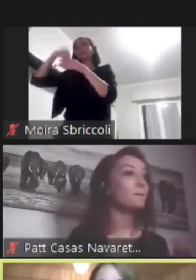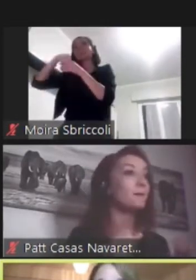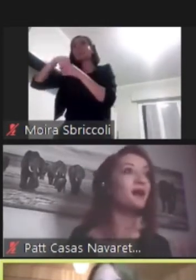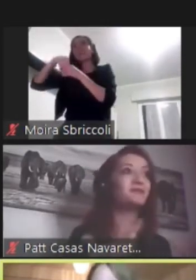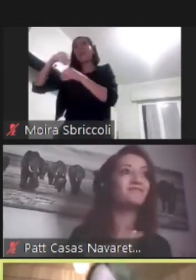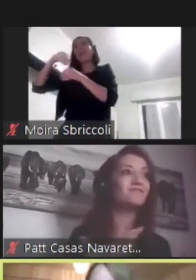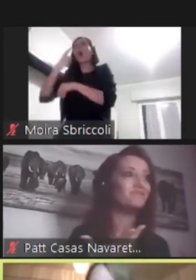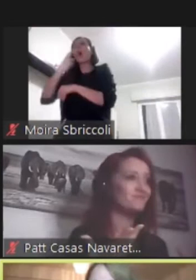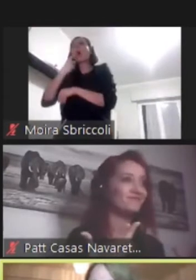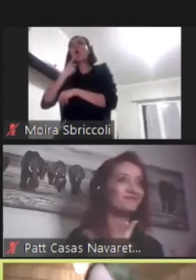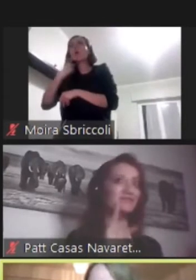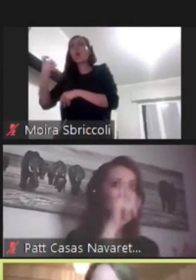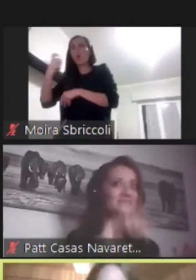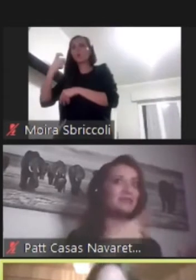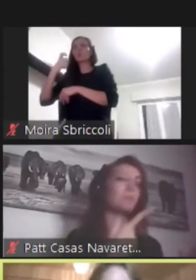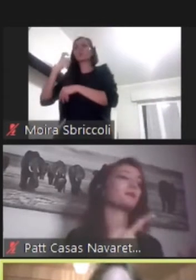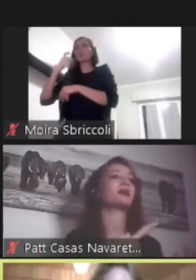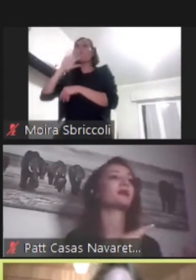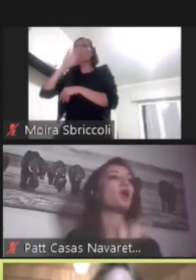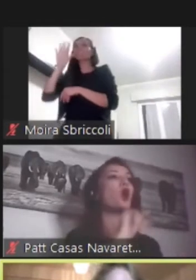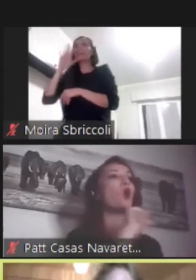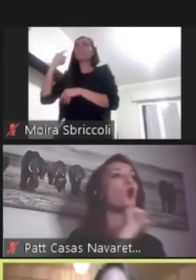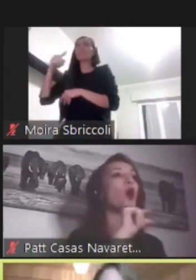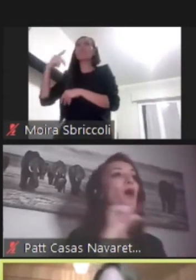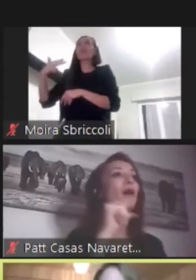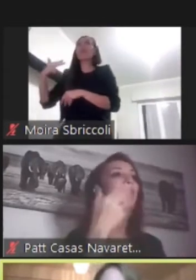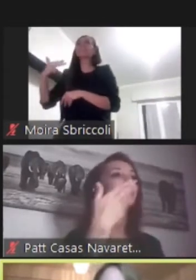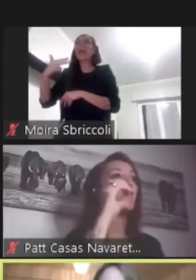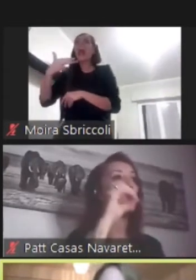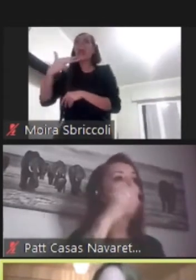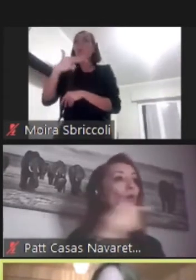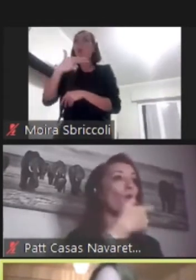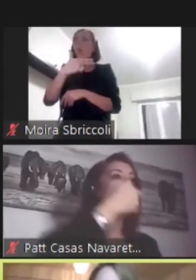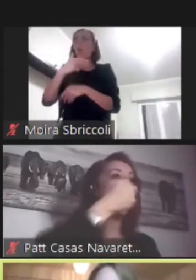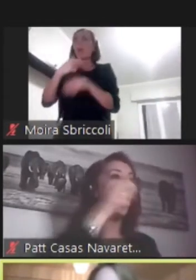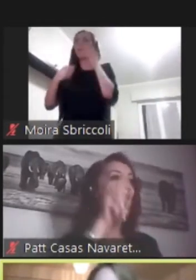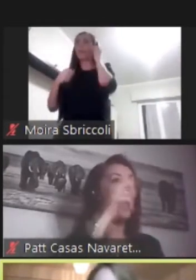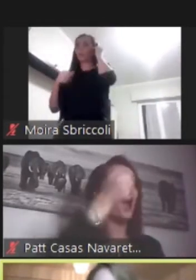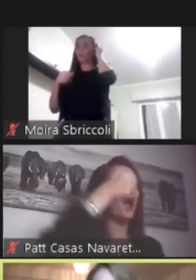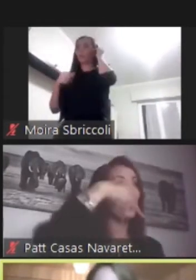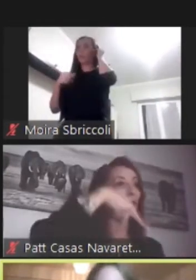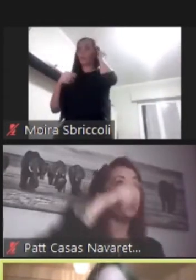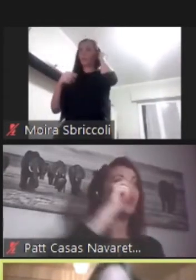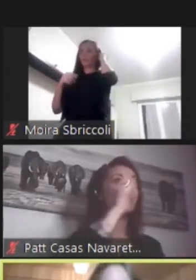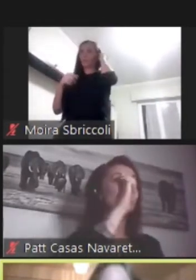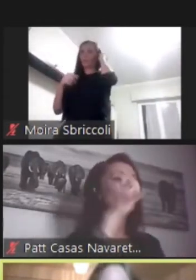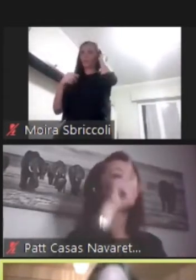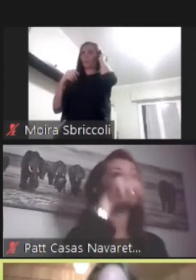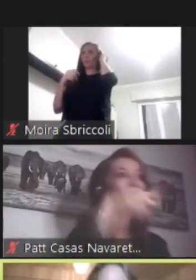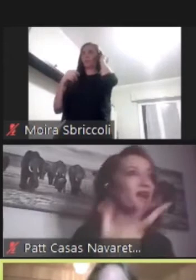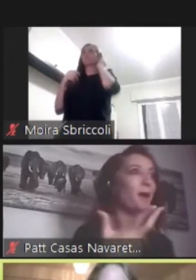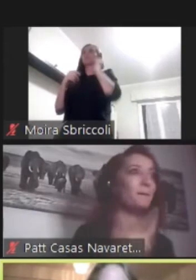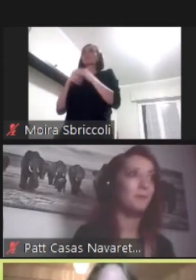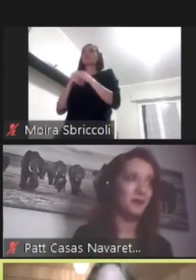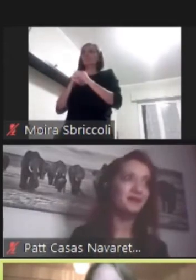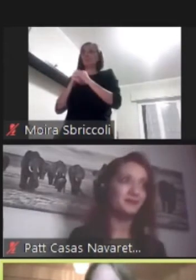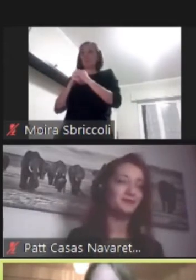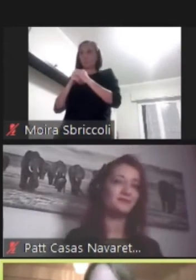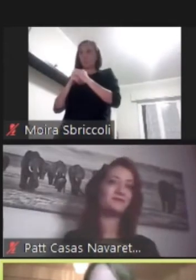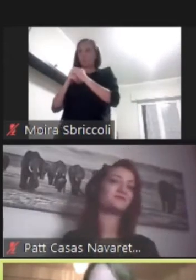It has this great ingredient. It is a very high antioxidant, okay?